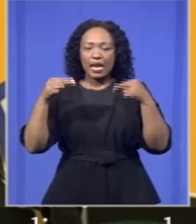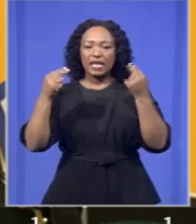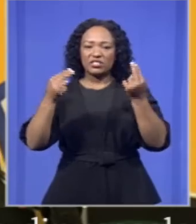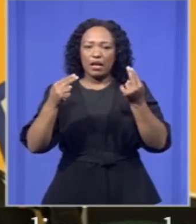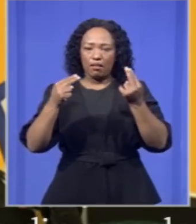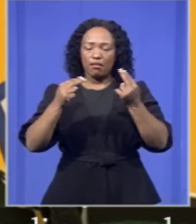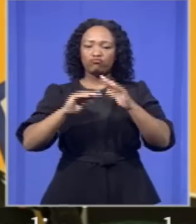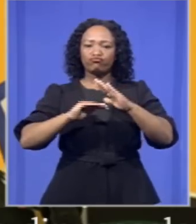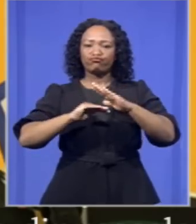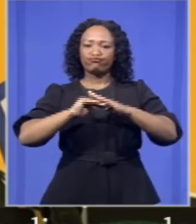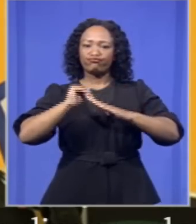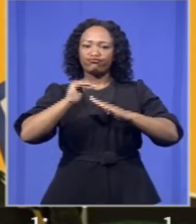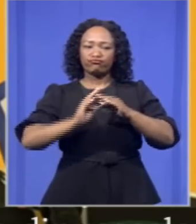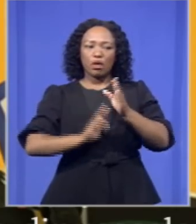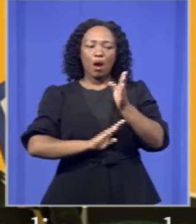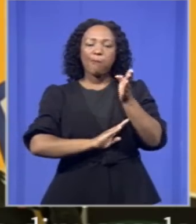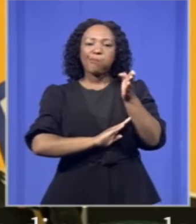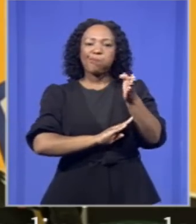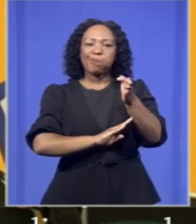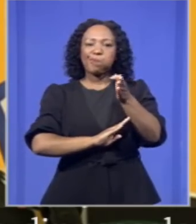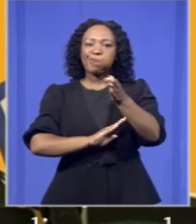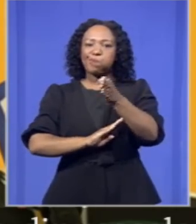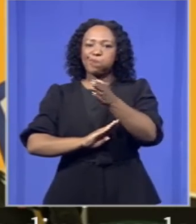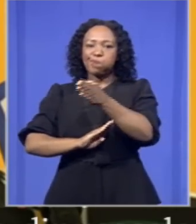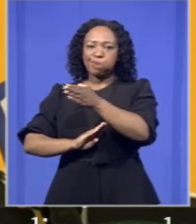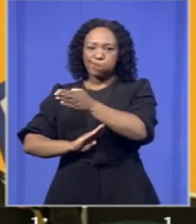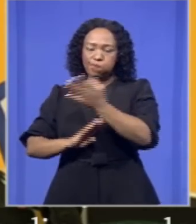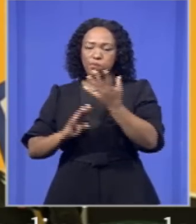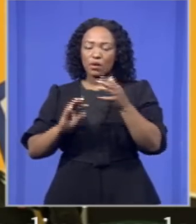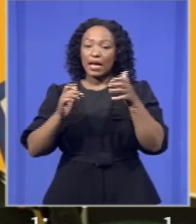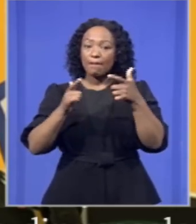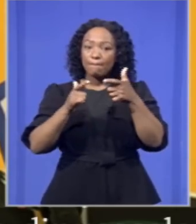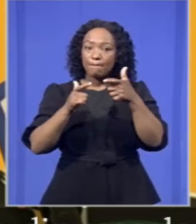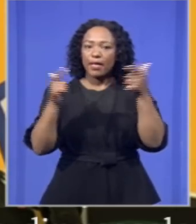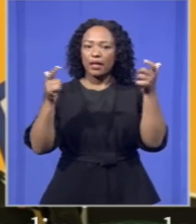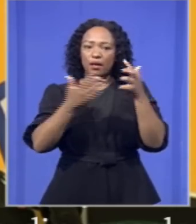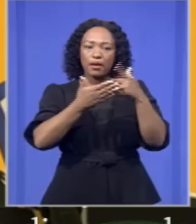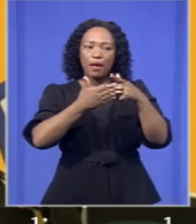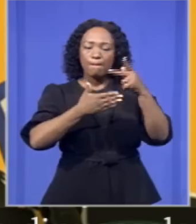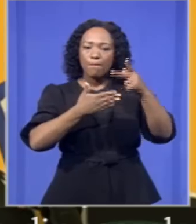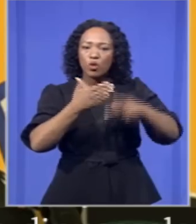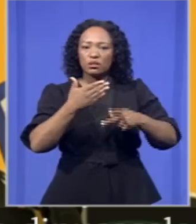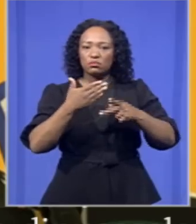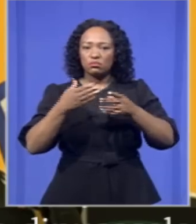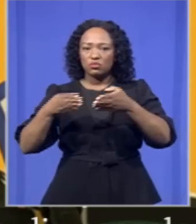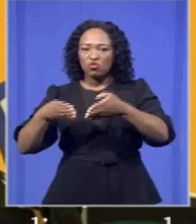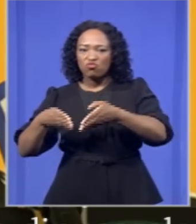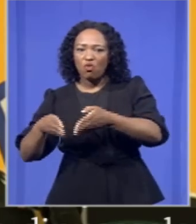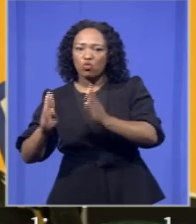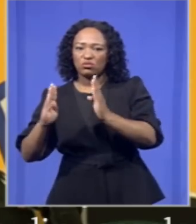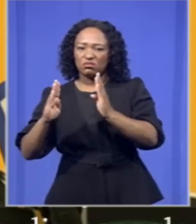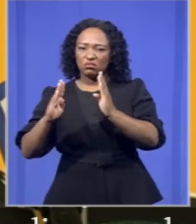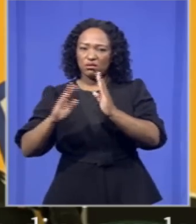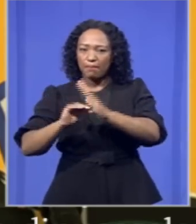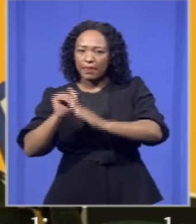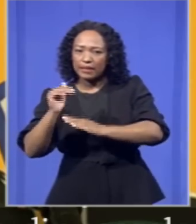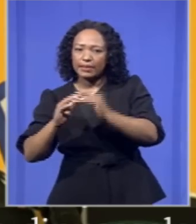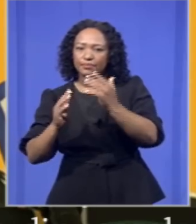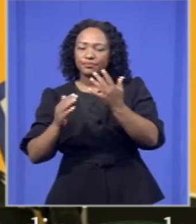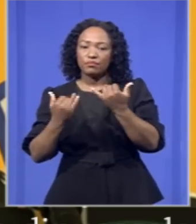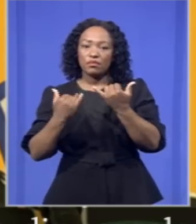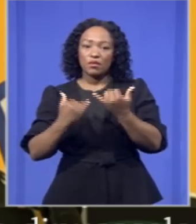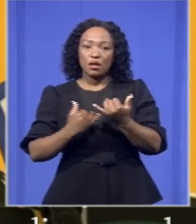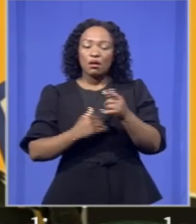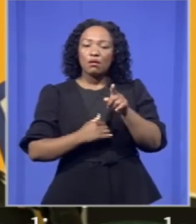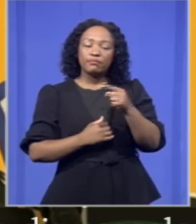A substantial investment has been made in major infrastructure projects. The recently concluded water and sanitation